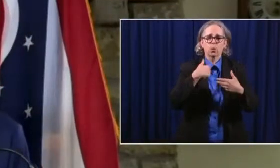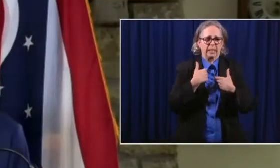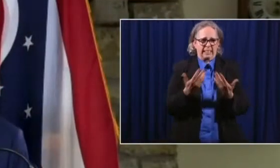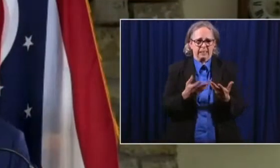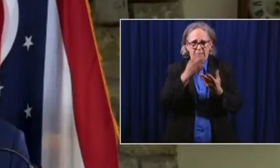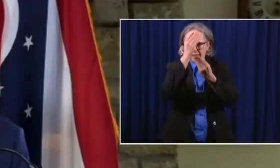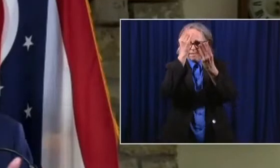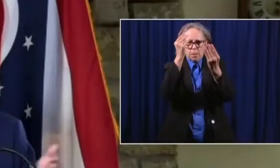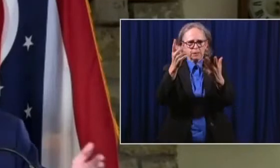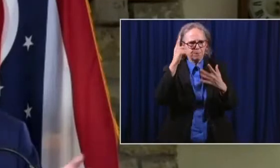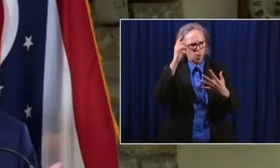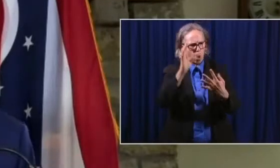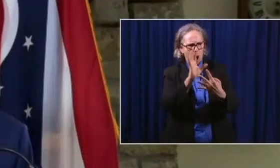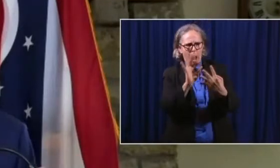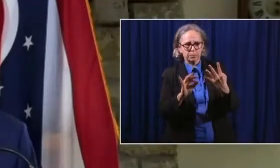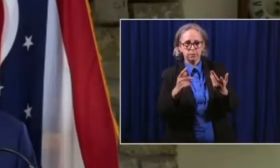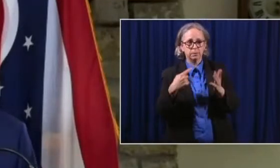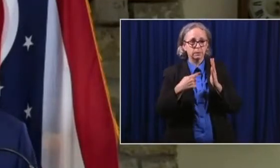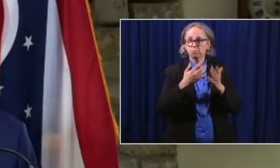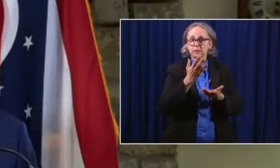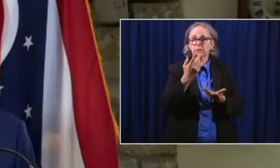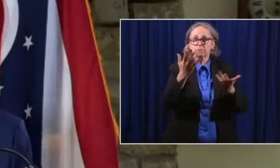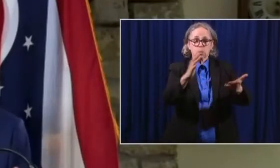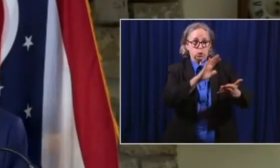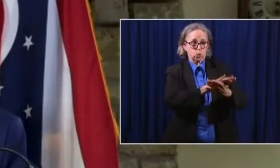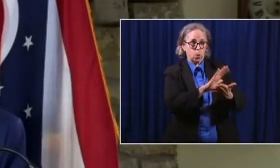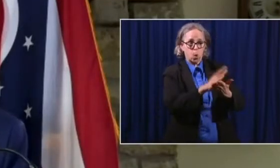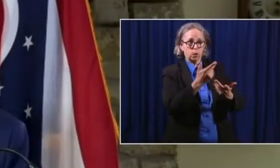no, you can't do that in the middle of the term. But